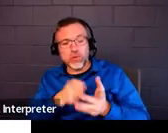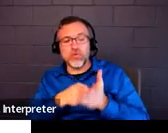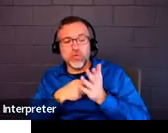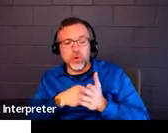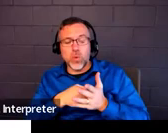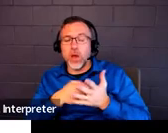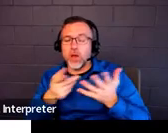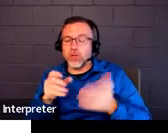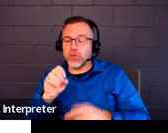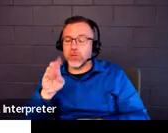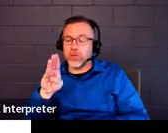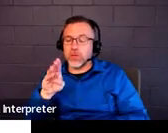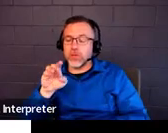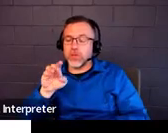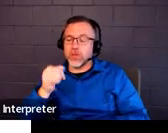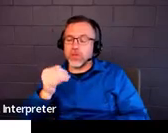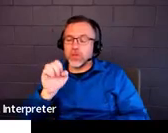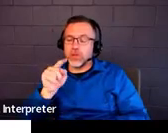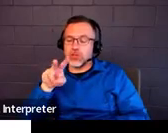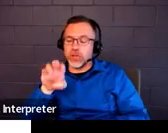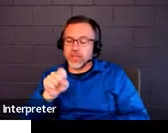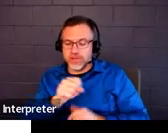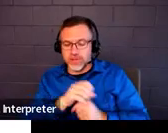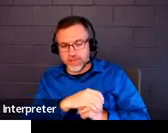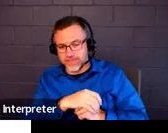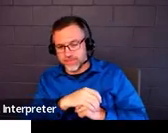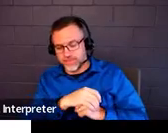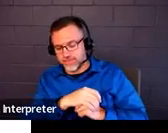I have an example of that in just a few slides.